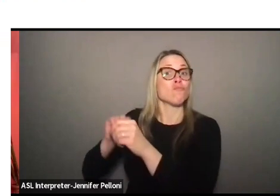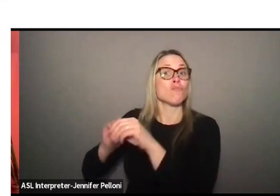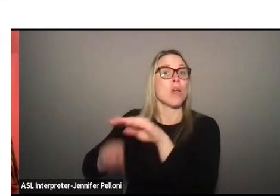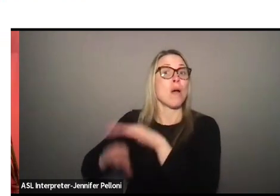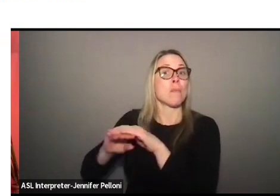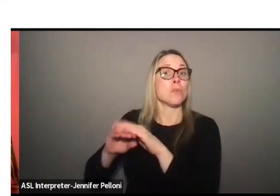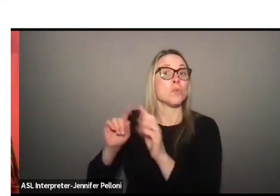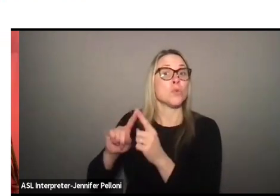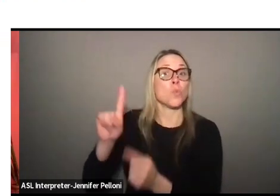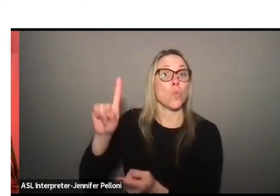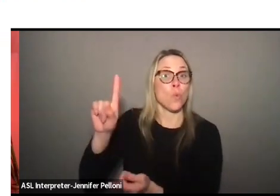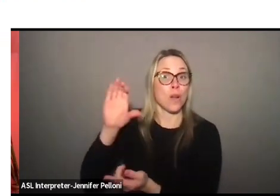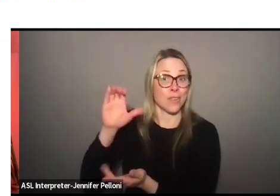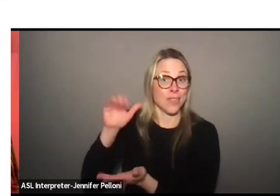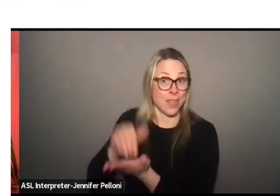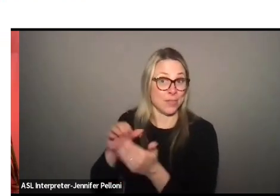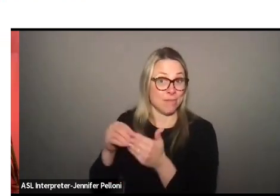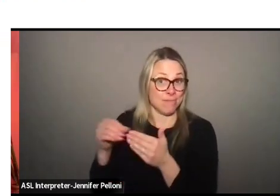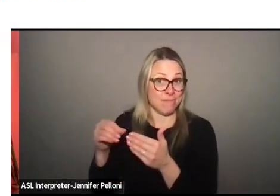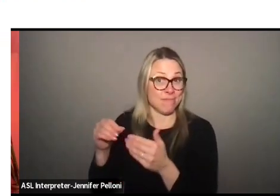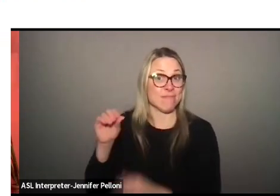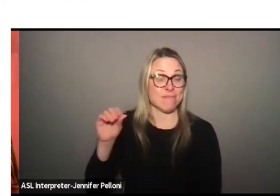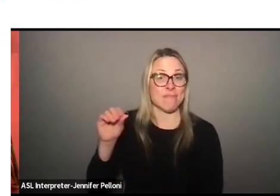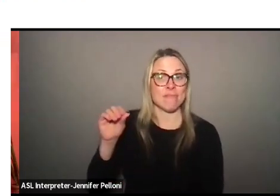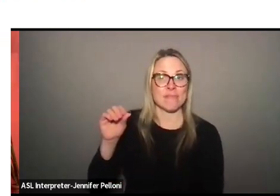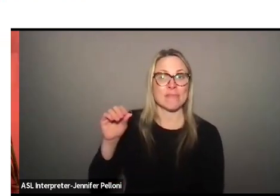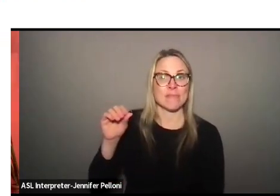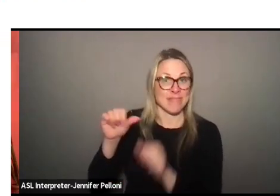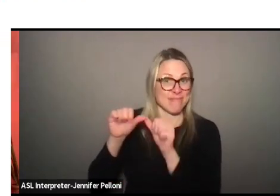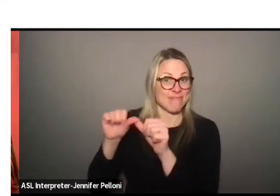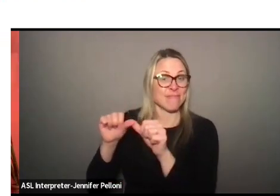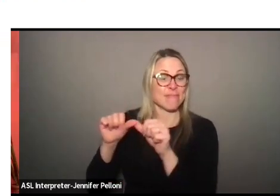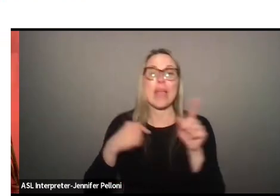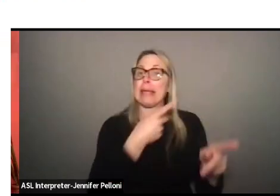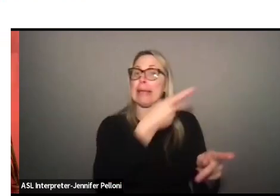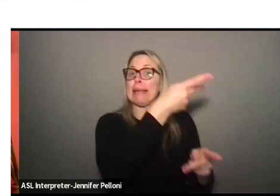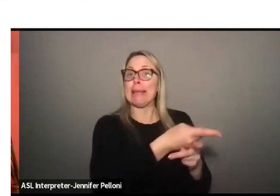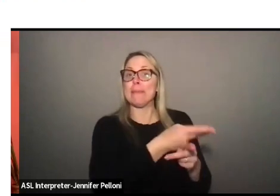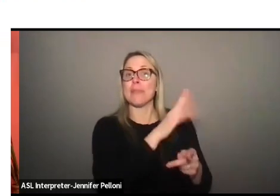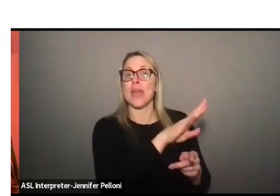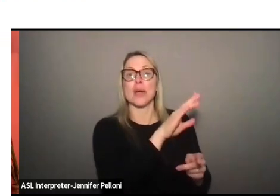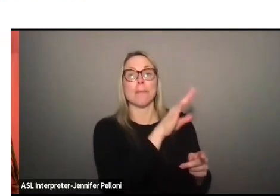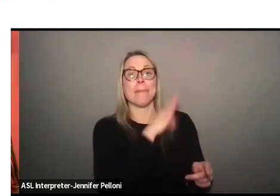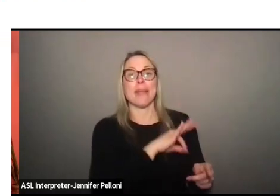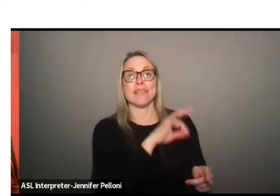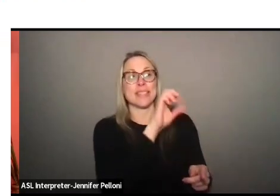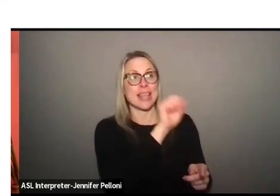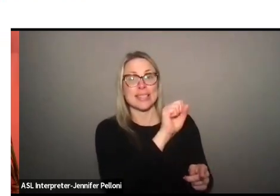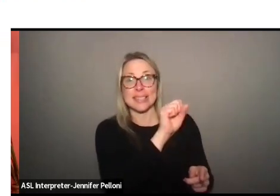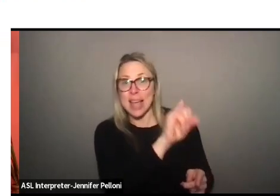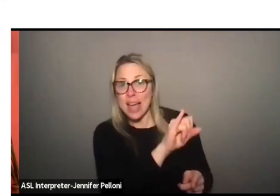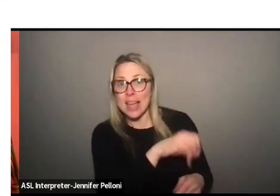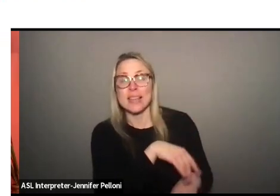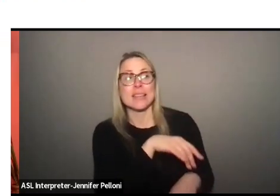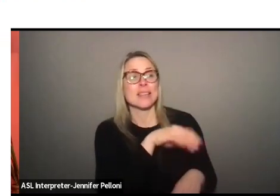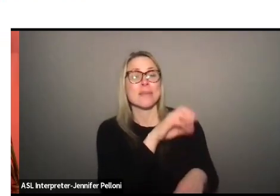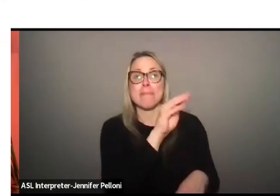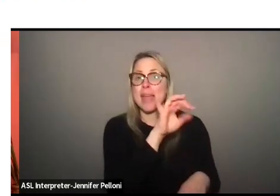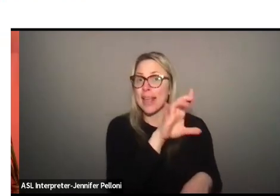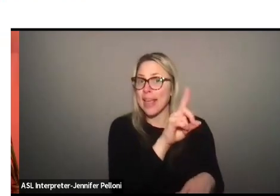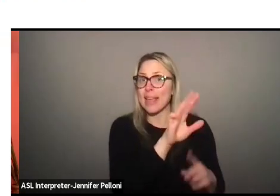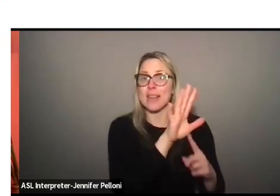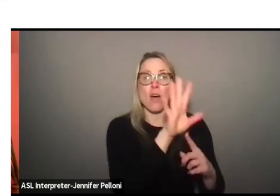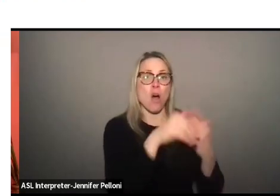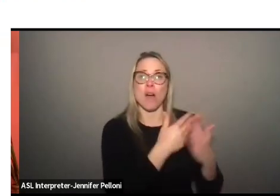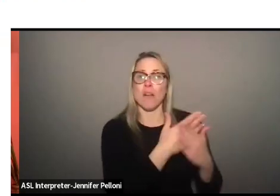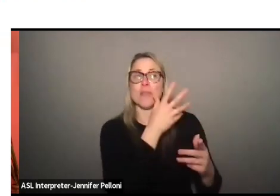to $100,000 in an ABLE account and still maintain SSI cash benefits, Medicaid, and all types